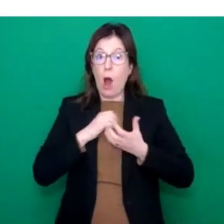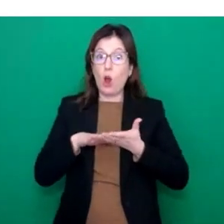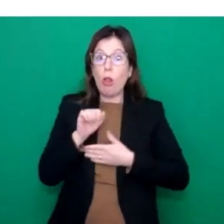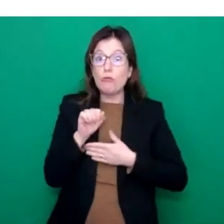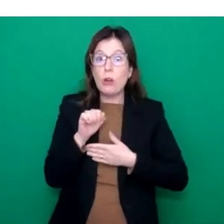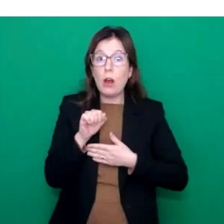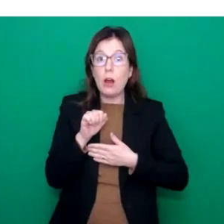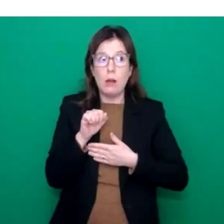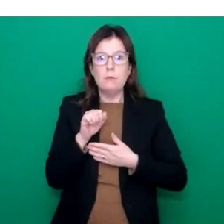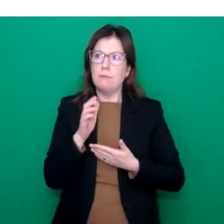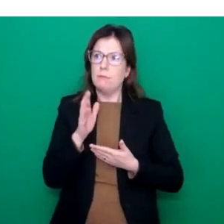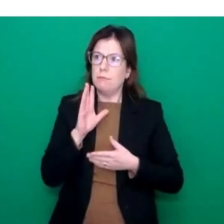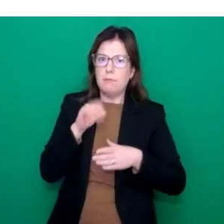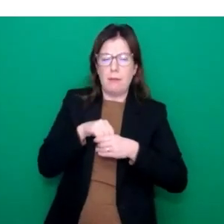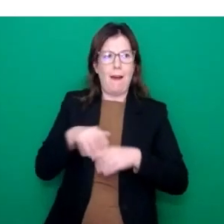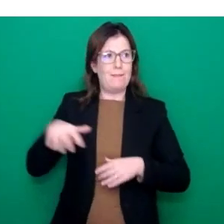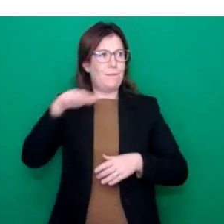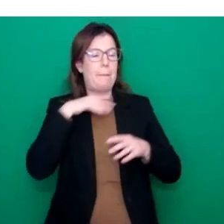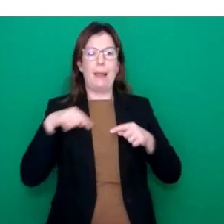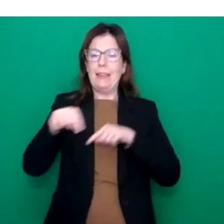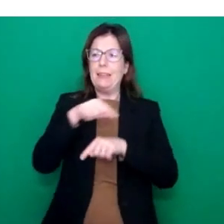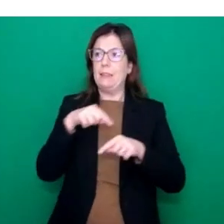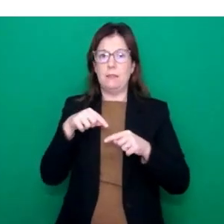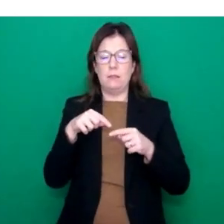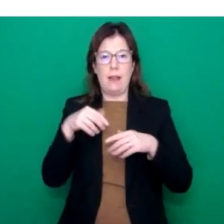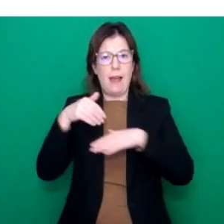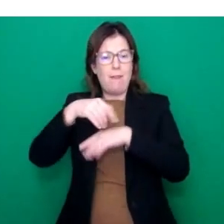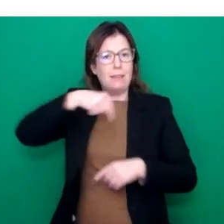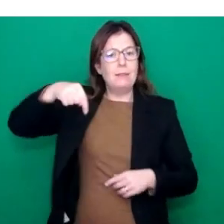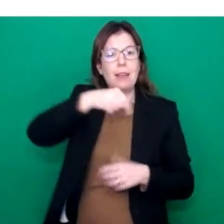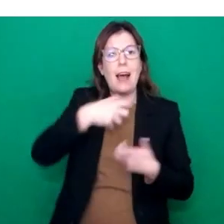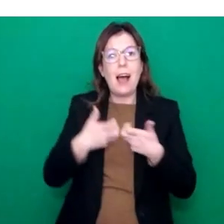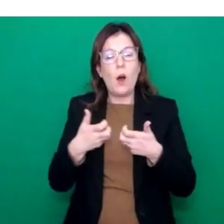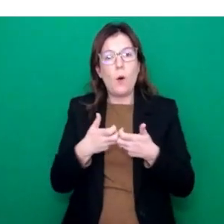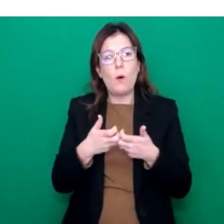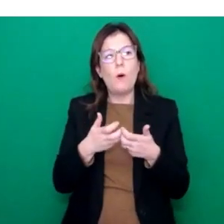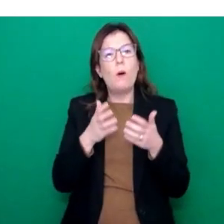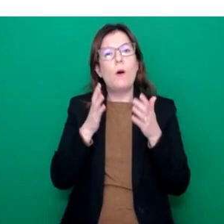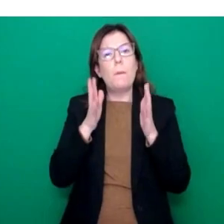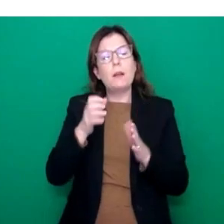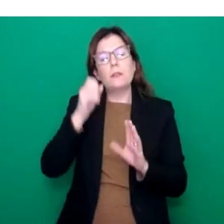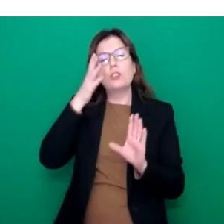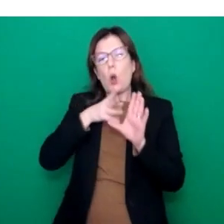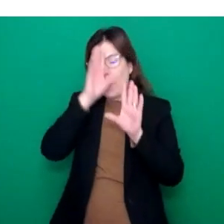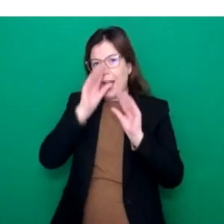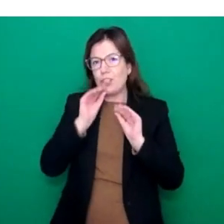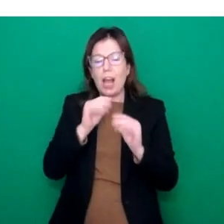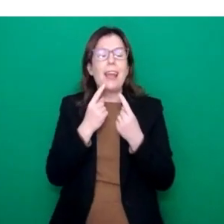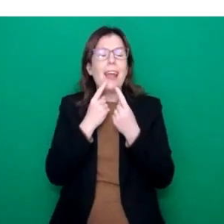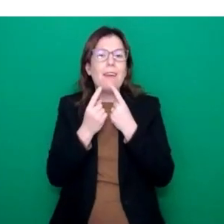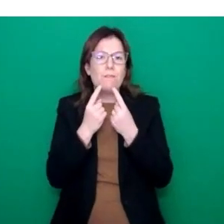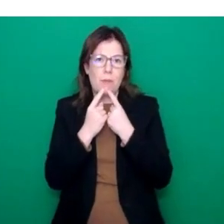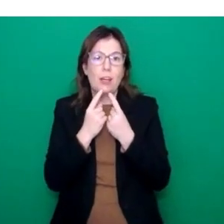in a family setting. How's it going to impact the rest of the family? So we need to be offering much more psychoeducation information, not just